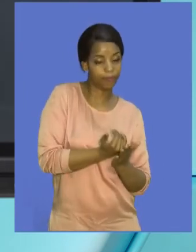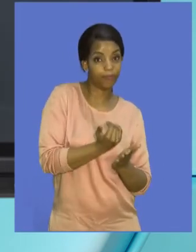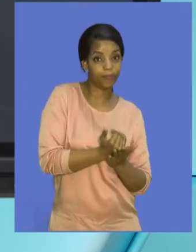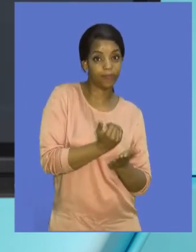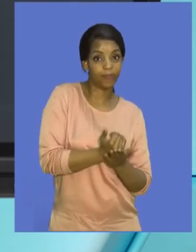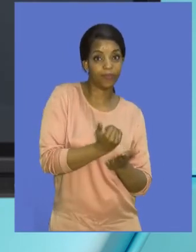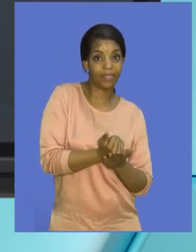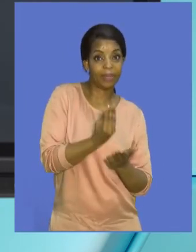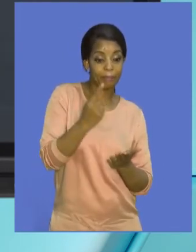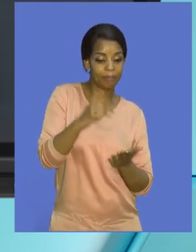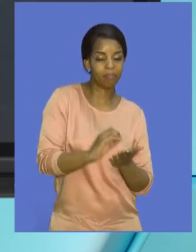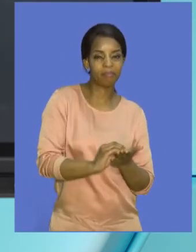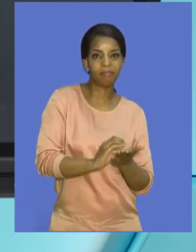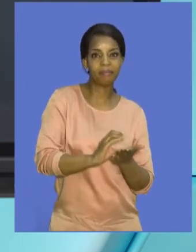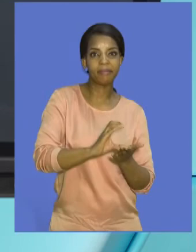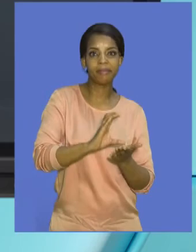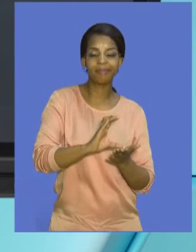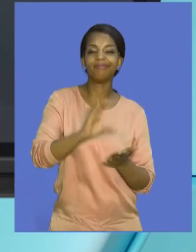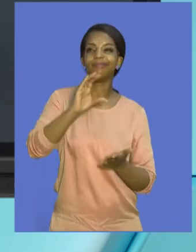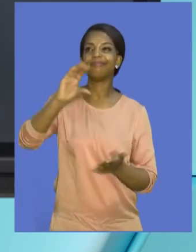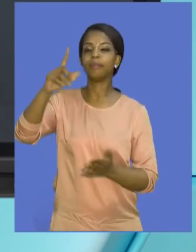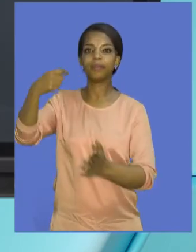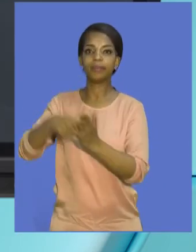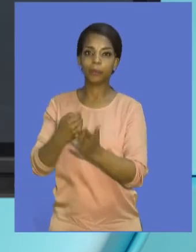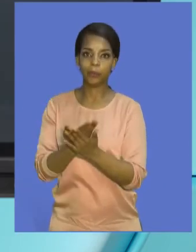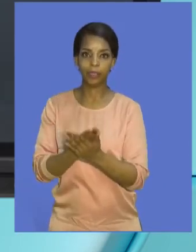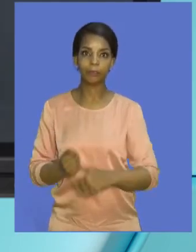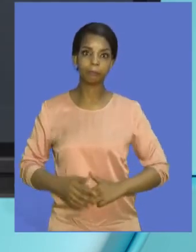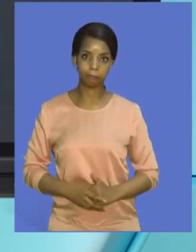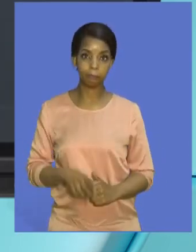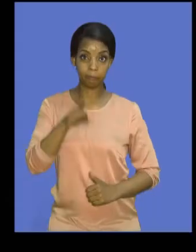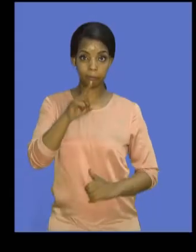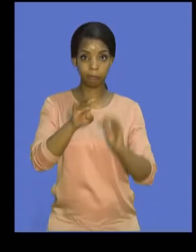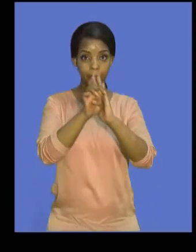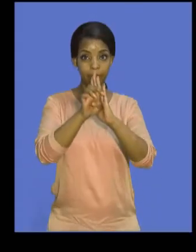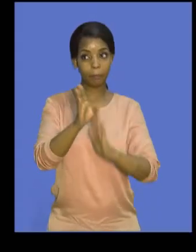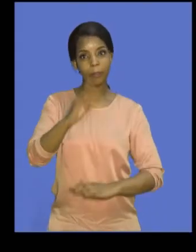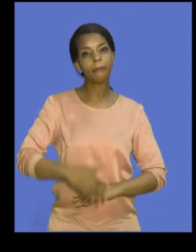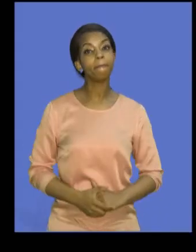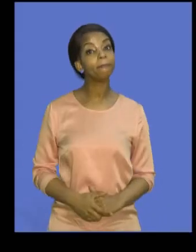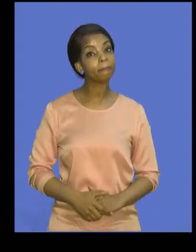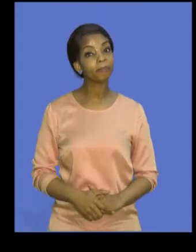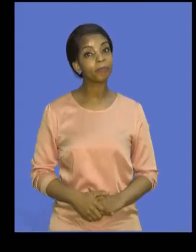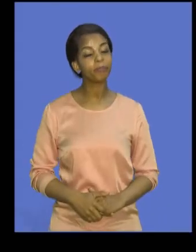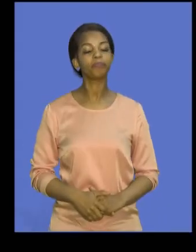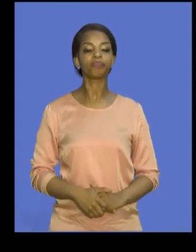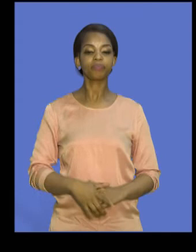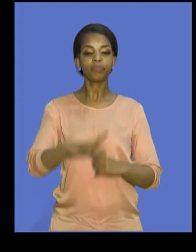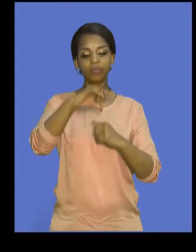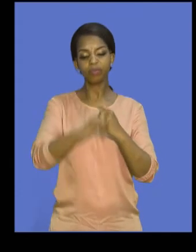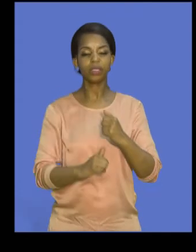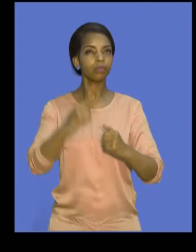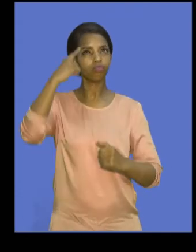certain period of time. And then that's what this example is all about. So first month, the person saves 500